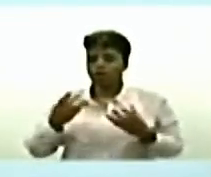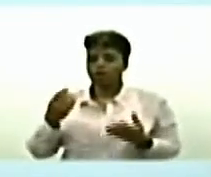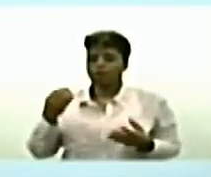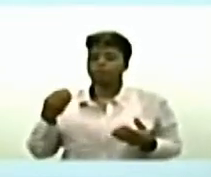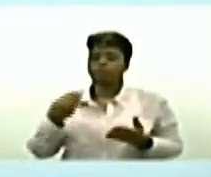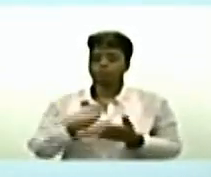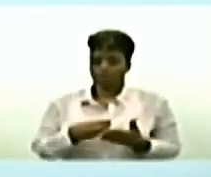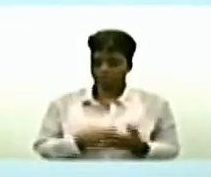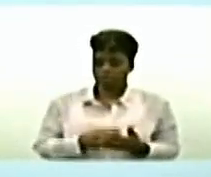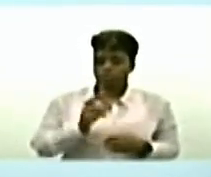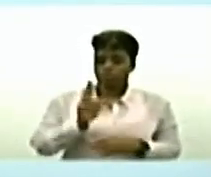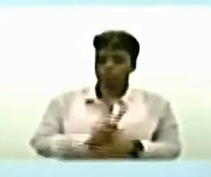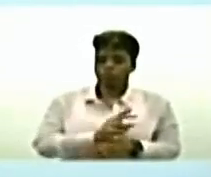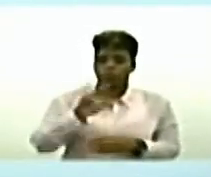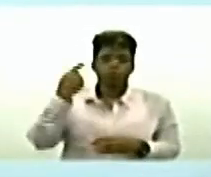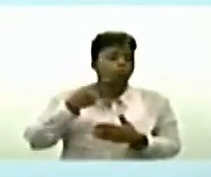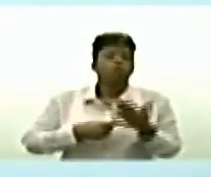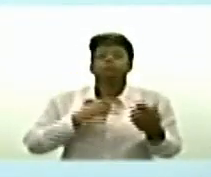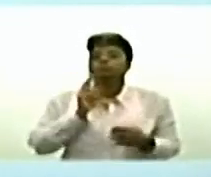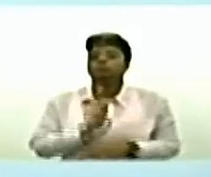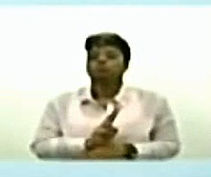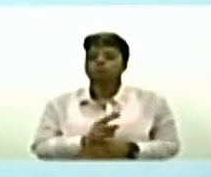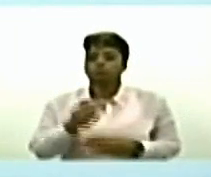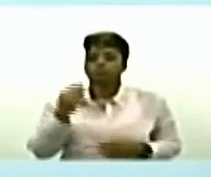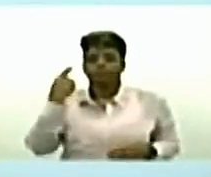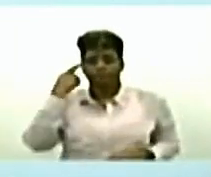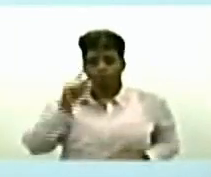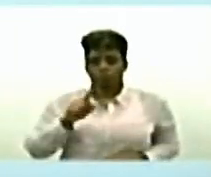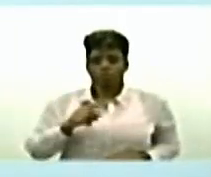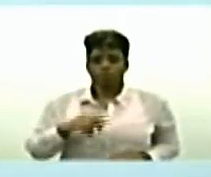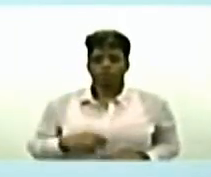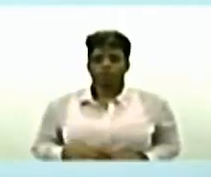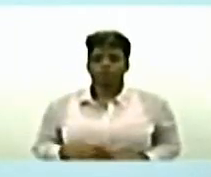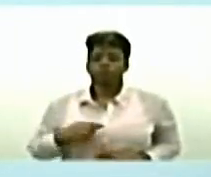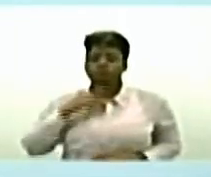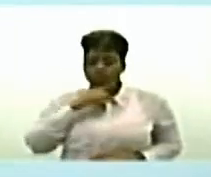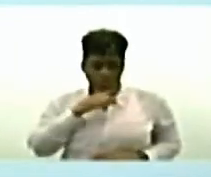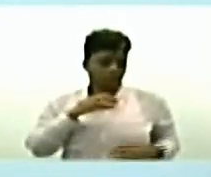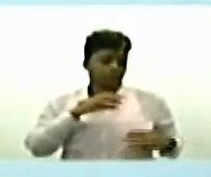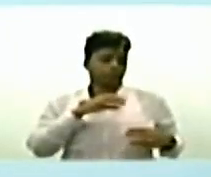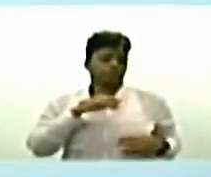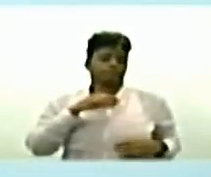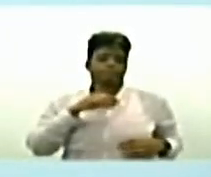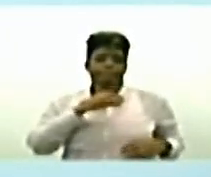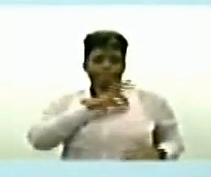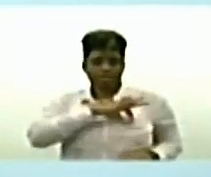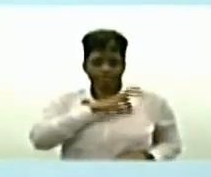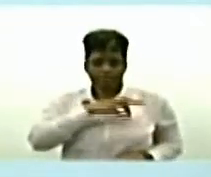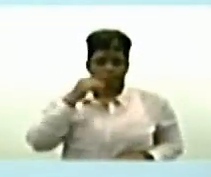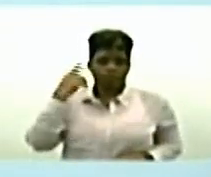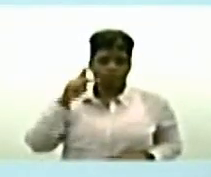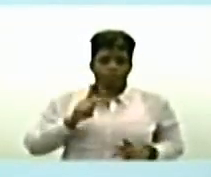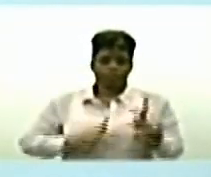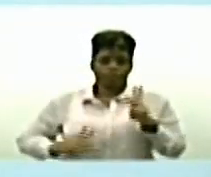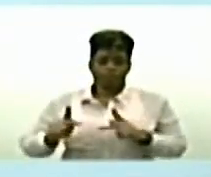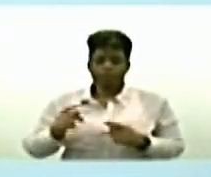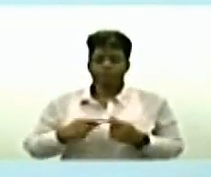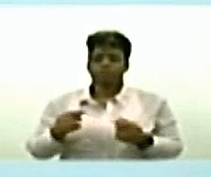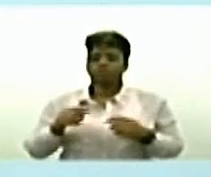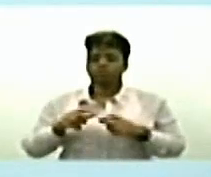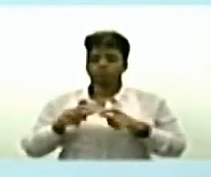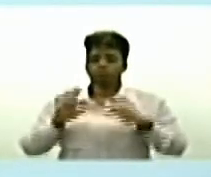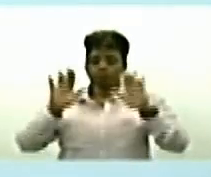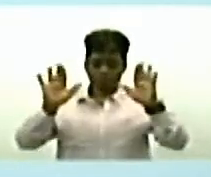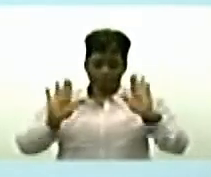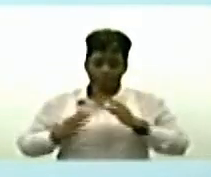allocated bring real value, real benefit to the people of this great nation of ours.